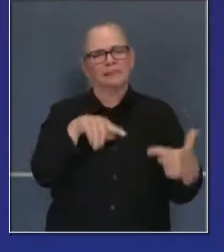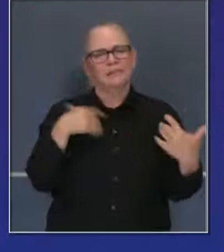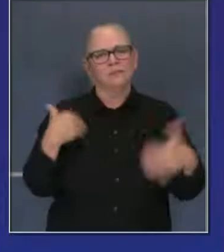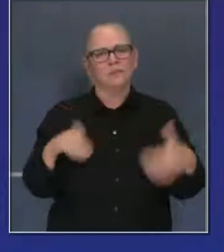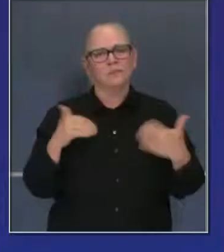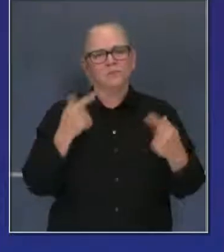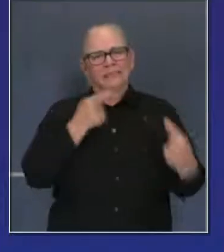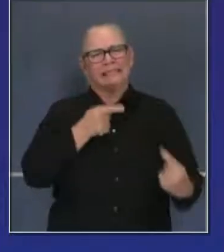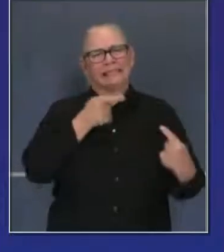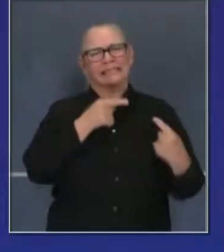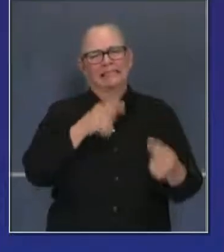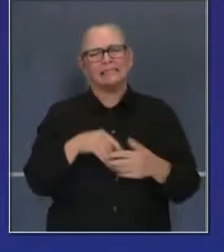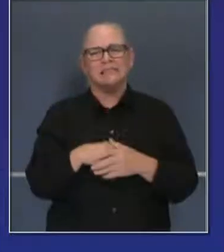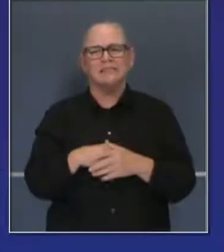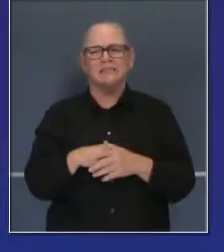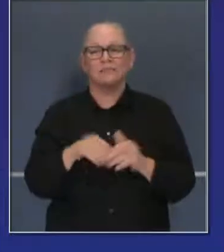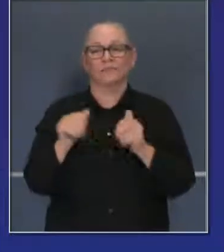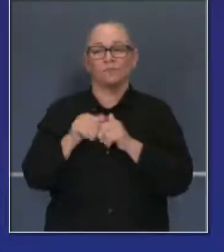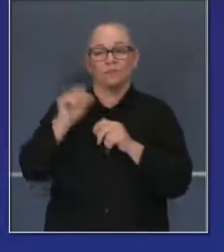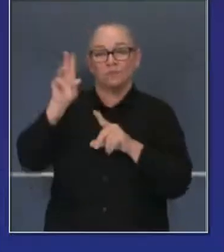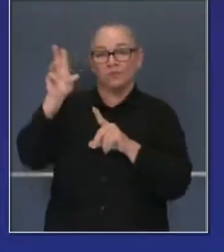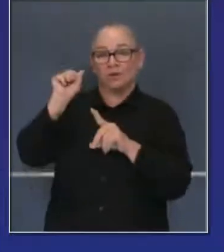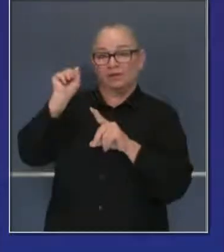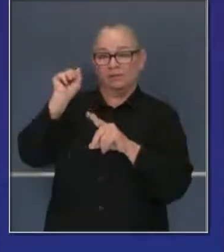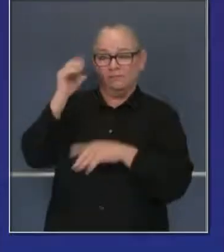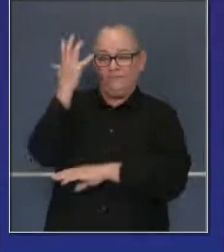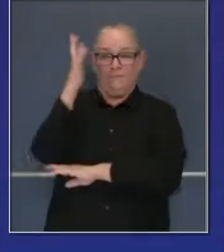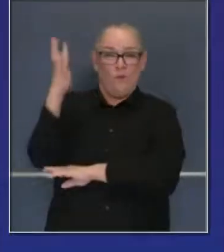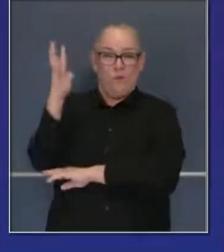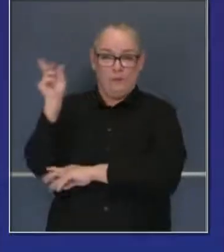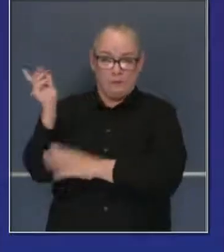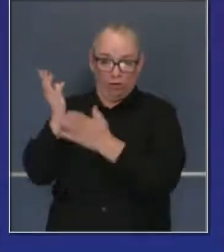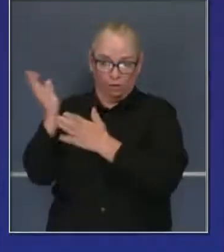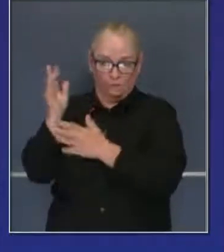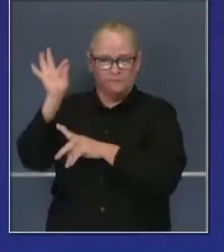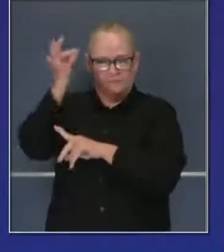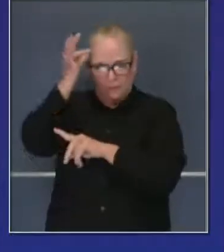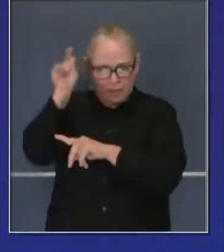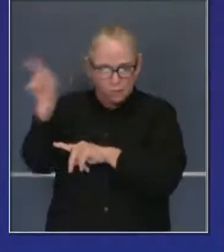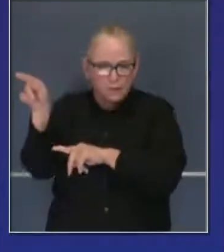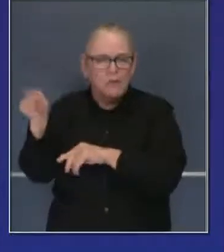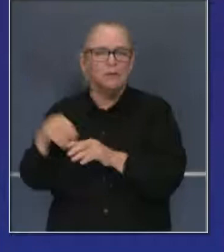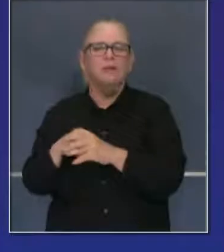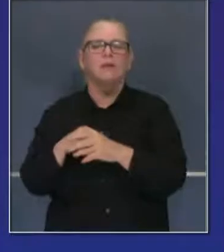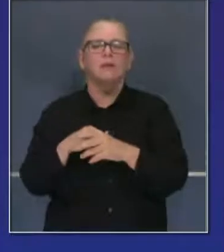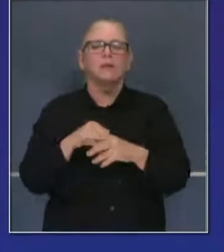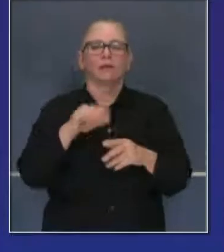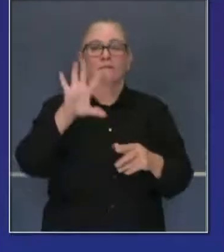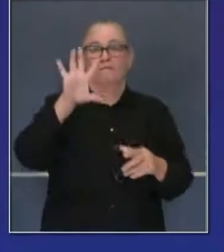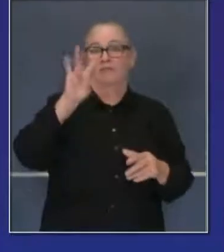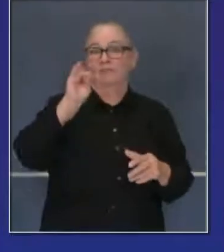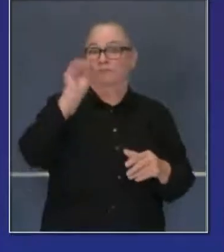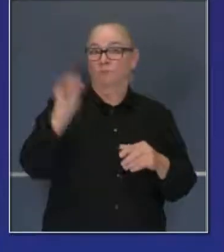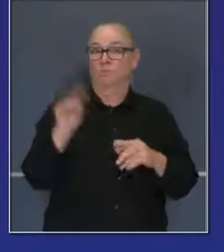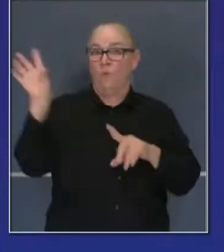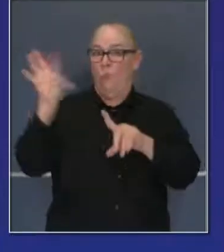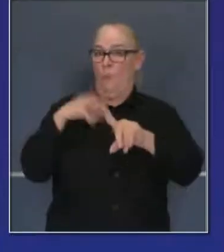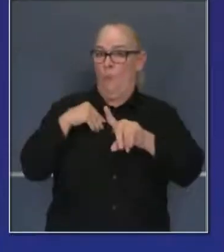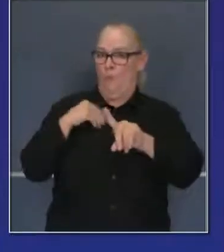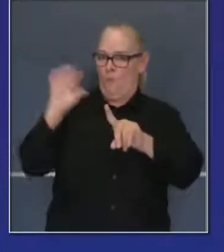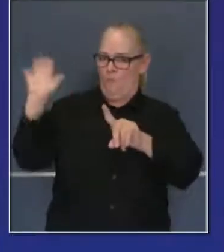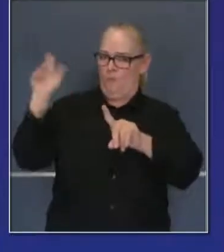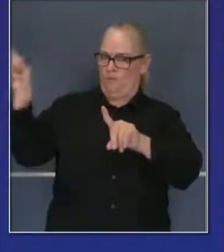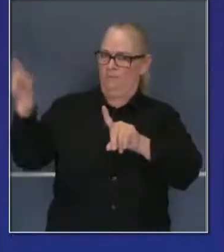with the U.S. Forest Services, primarily on federal land. I'll remind you, 57% of the forest and land in the state of California, close